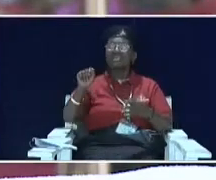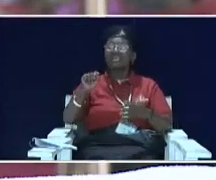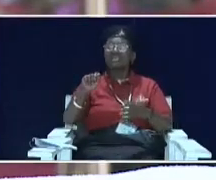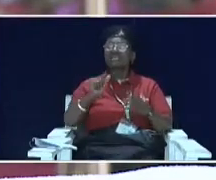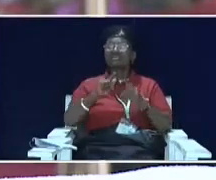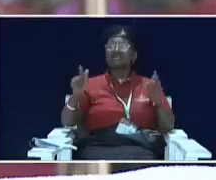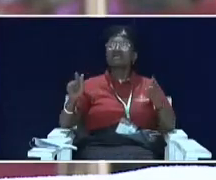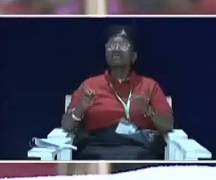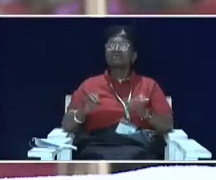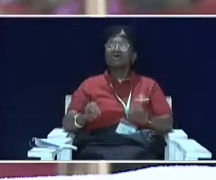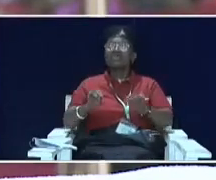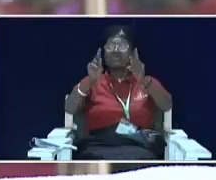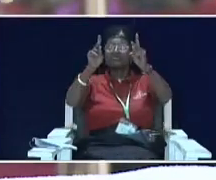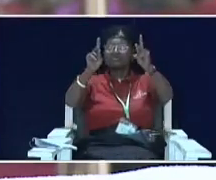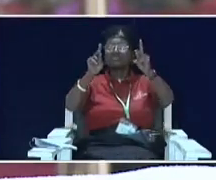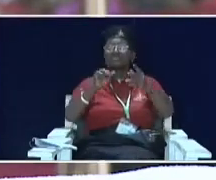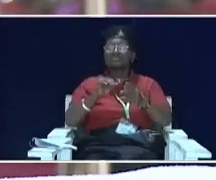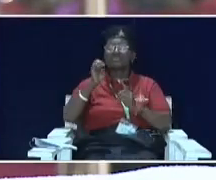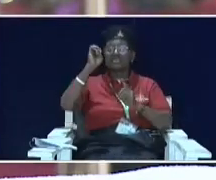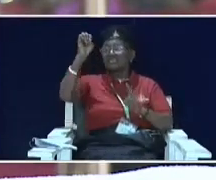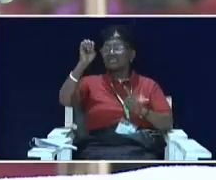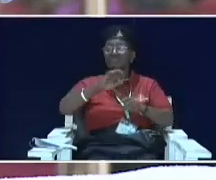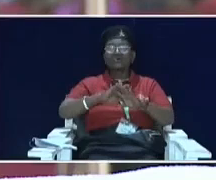He doesn't have to.